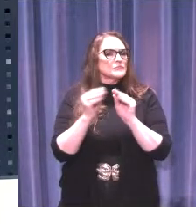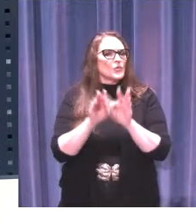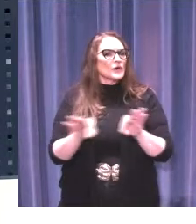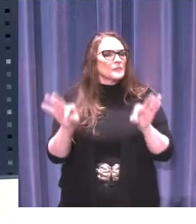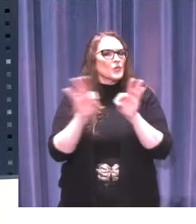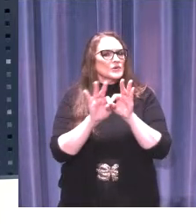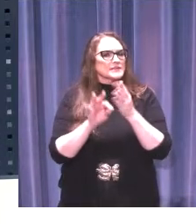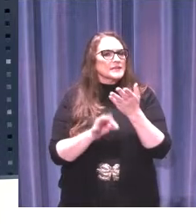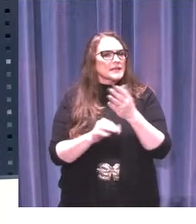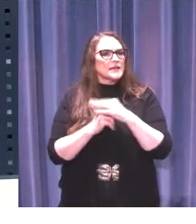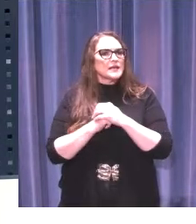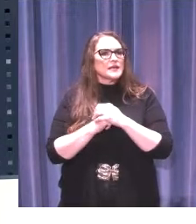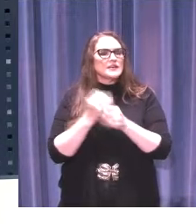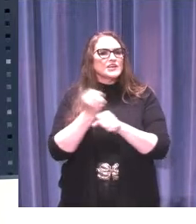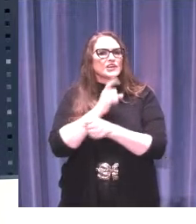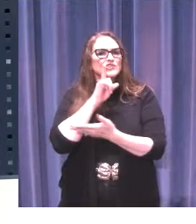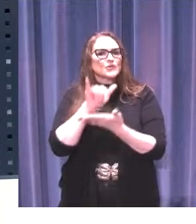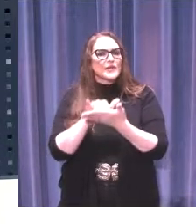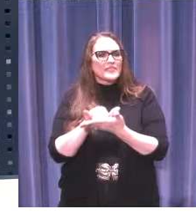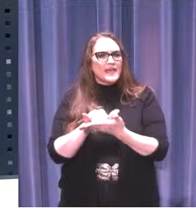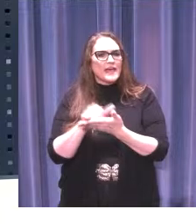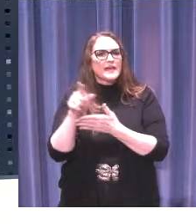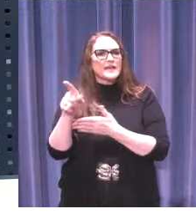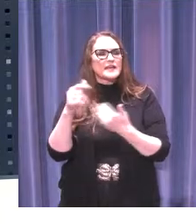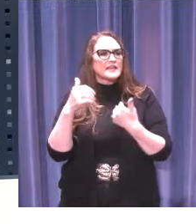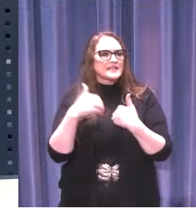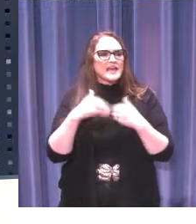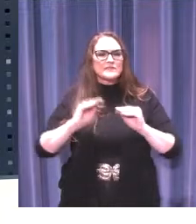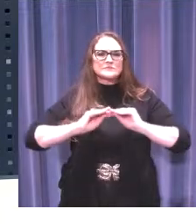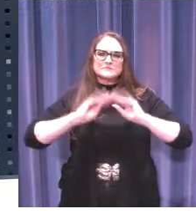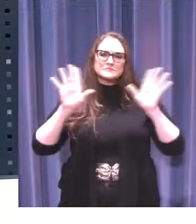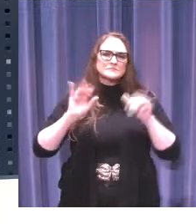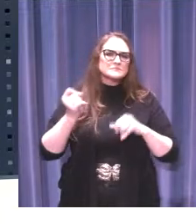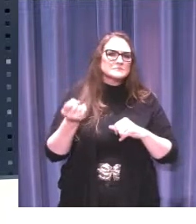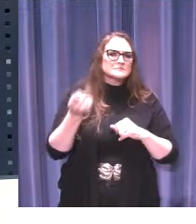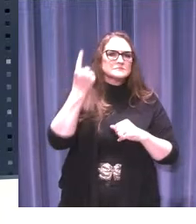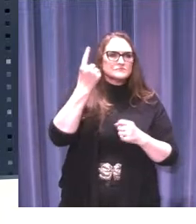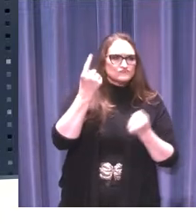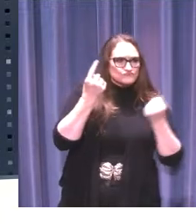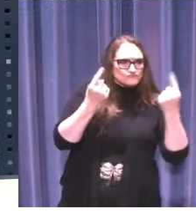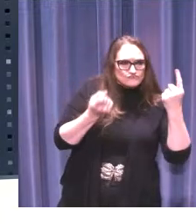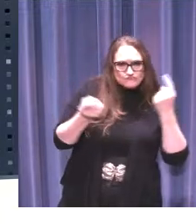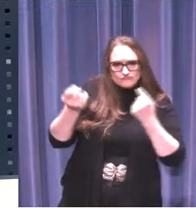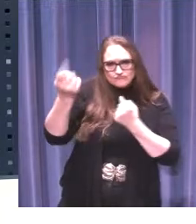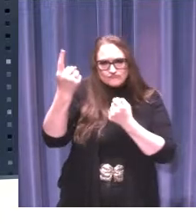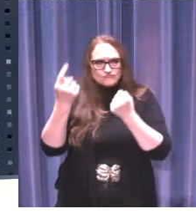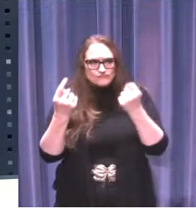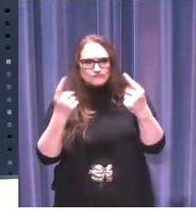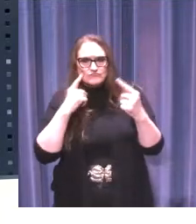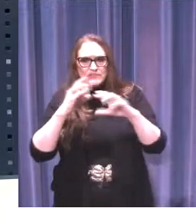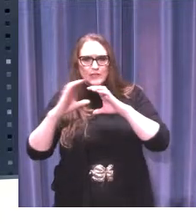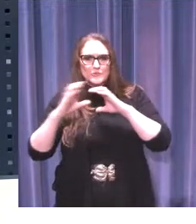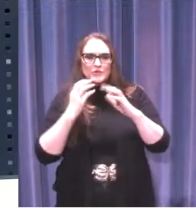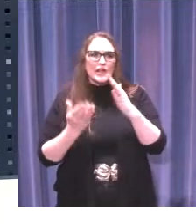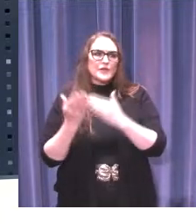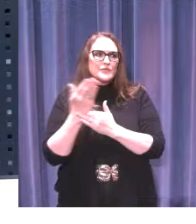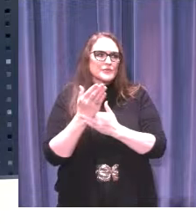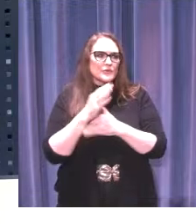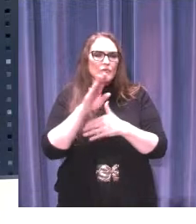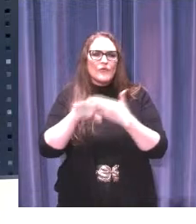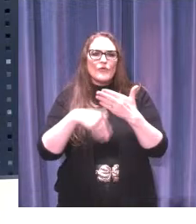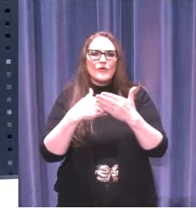importantly, are ensuring that there's clear understanding and communication with